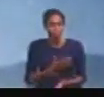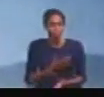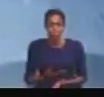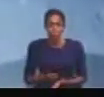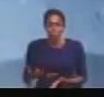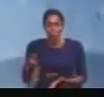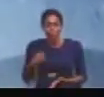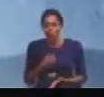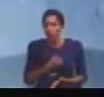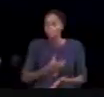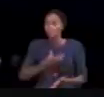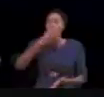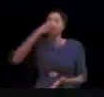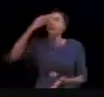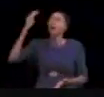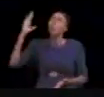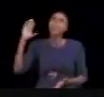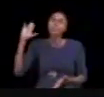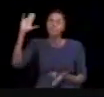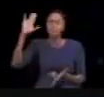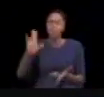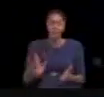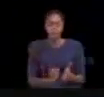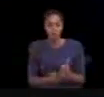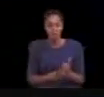We shout out of your praise.